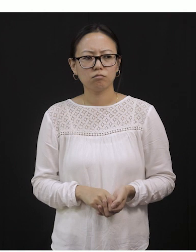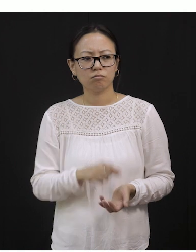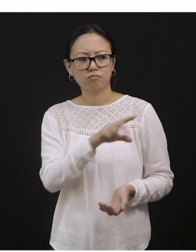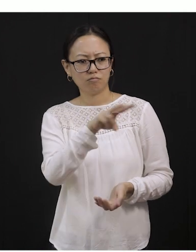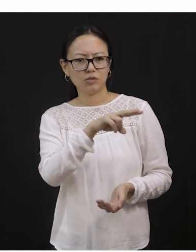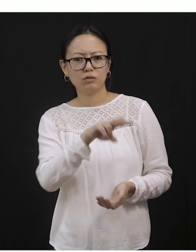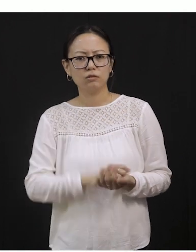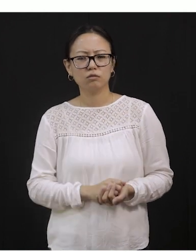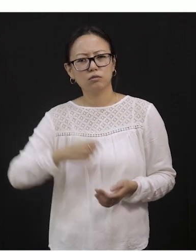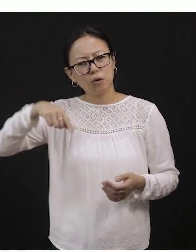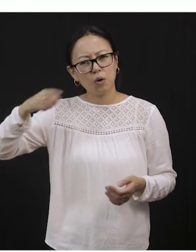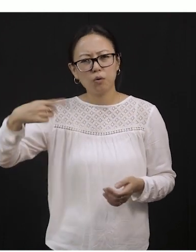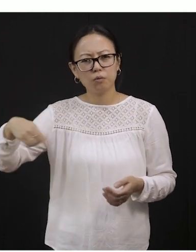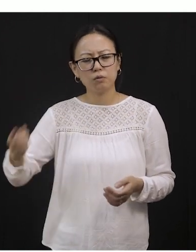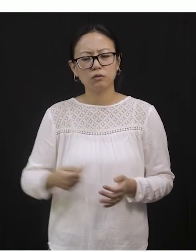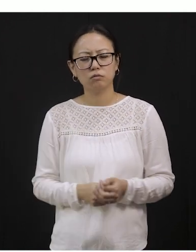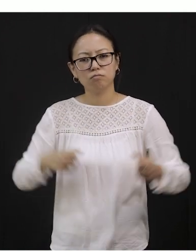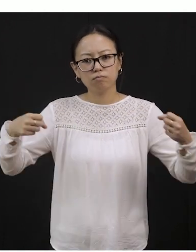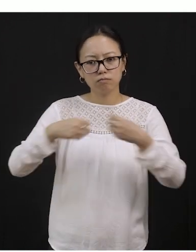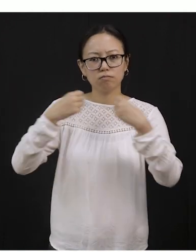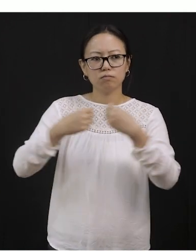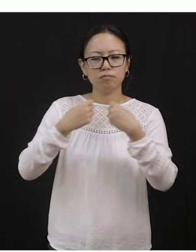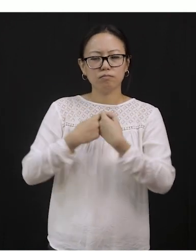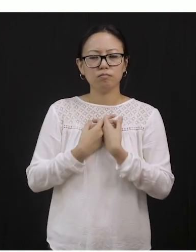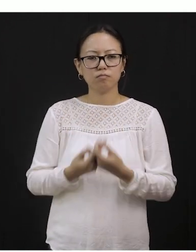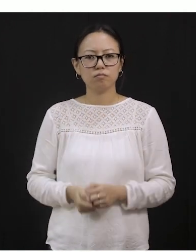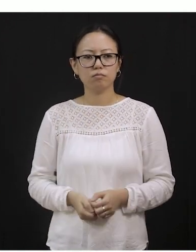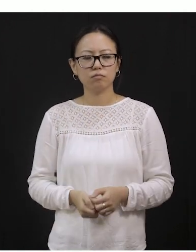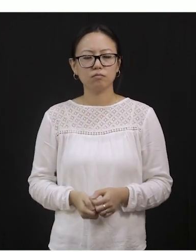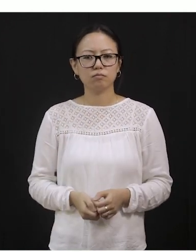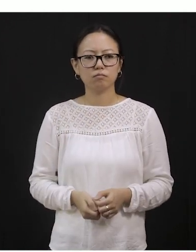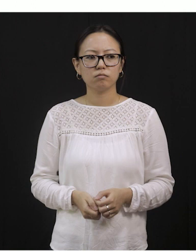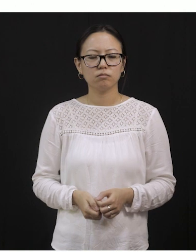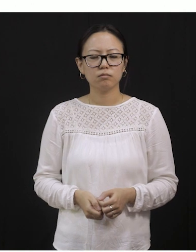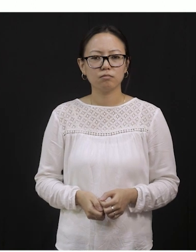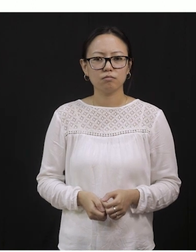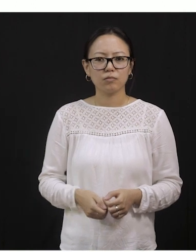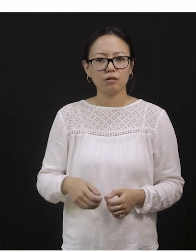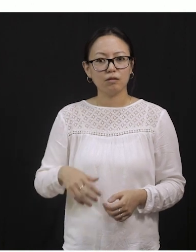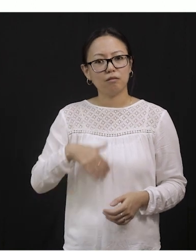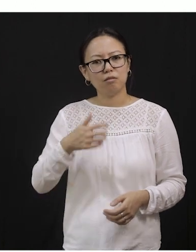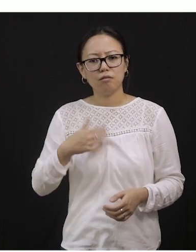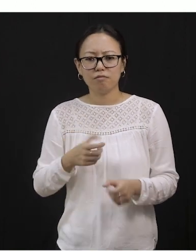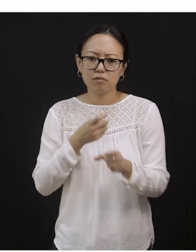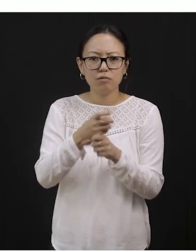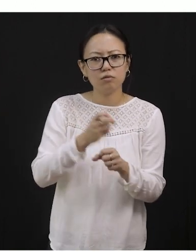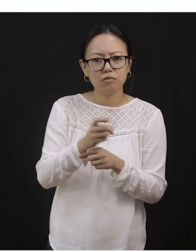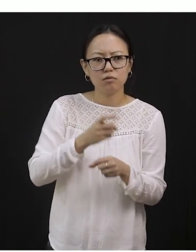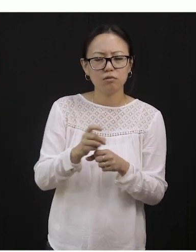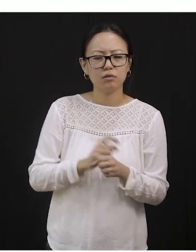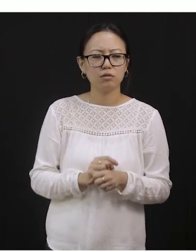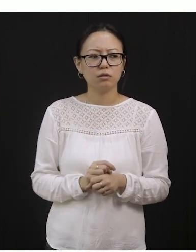with one another so much, right? And both of them are very mischievous. In fact, Jerry is very mischievous, and they are termed as